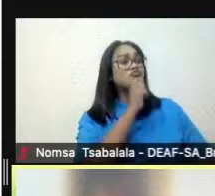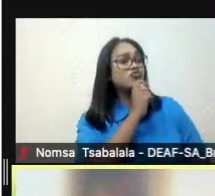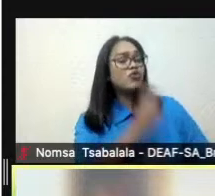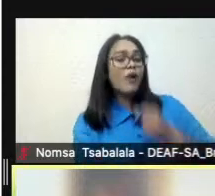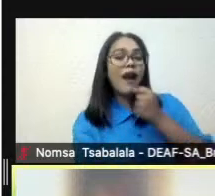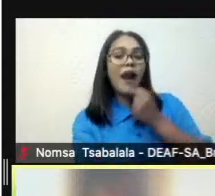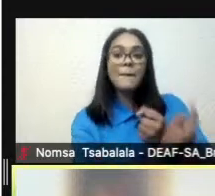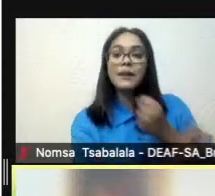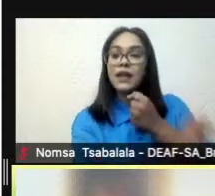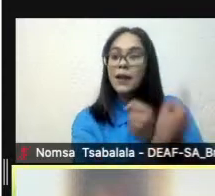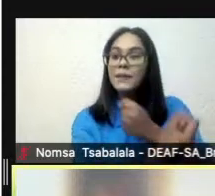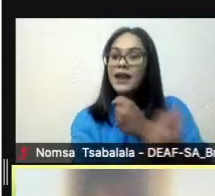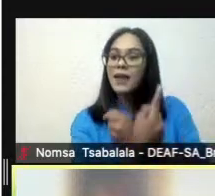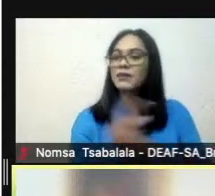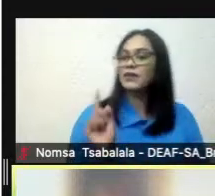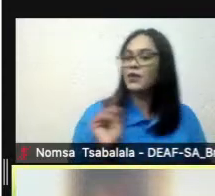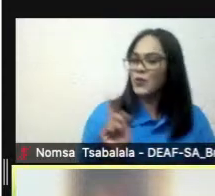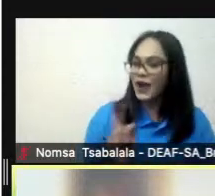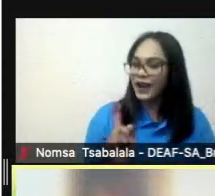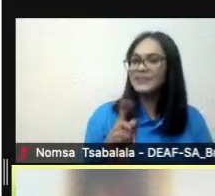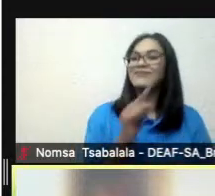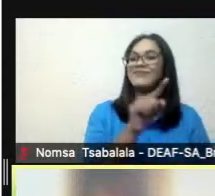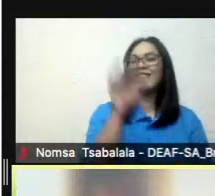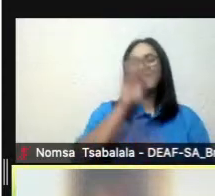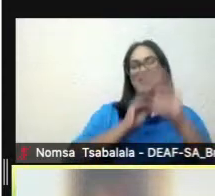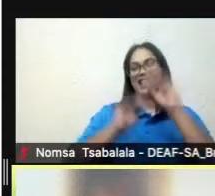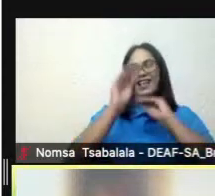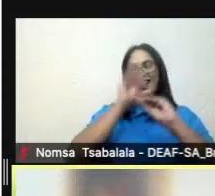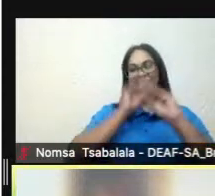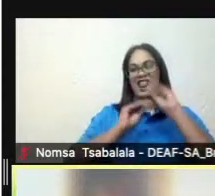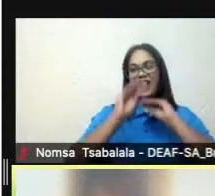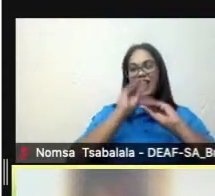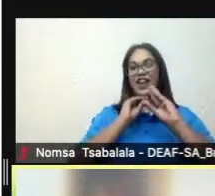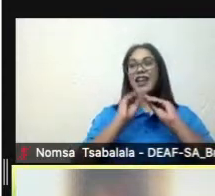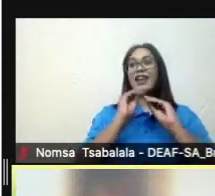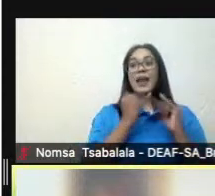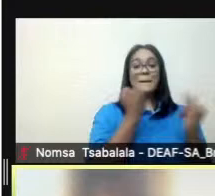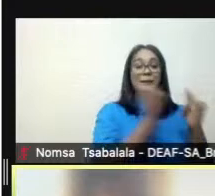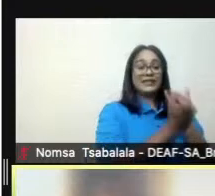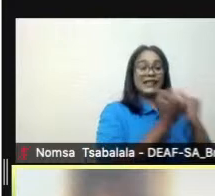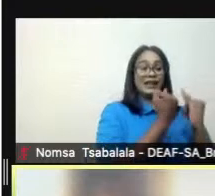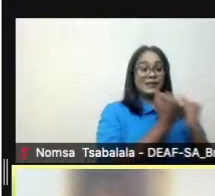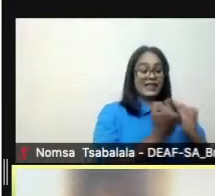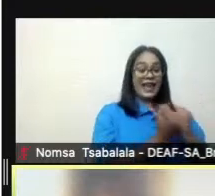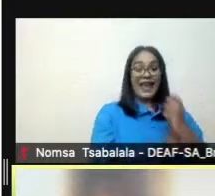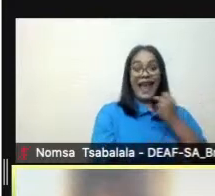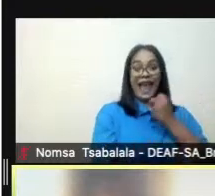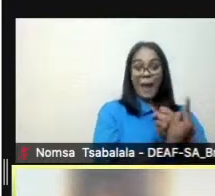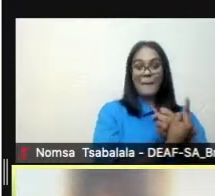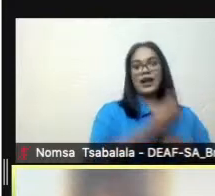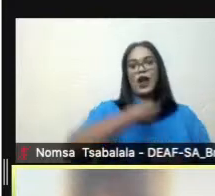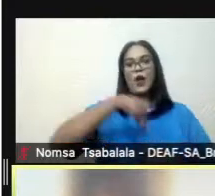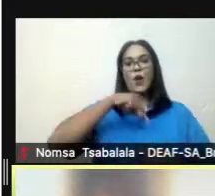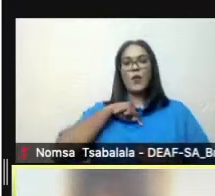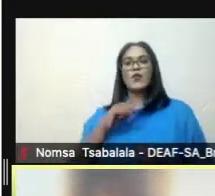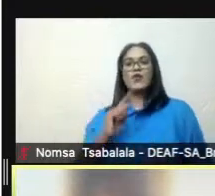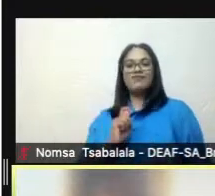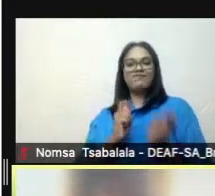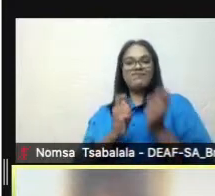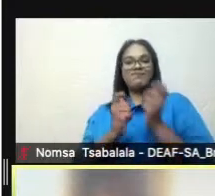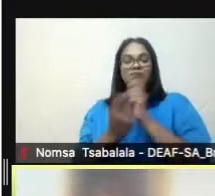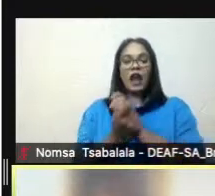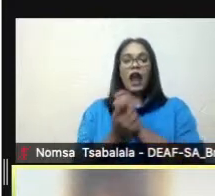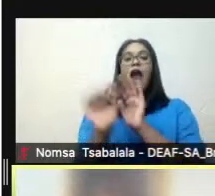wave and make use of those lessons to plan for the fourth wave. So we did that. We then followed through with